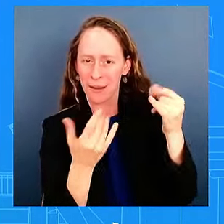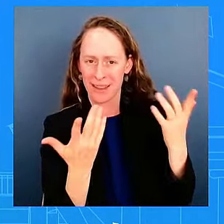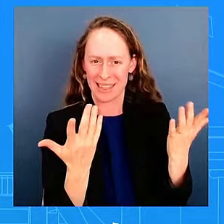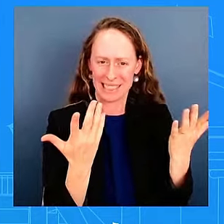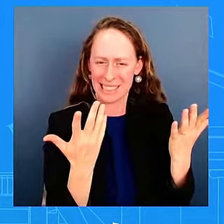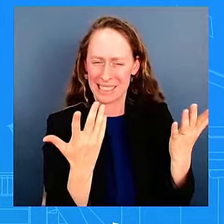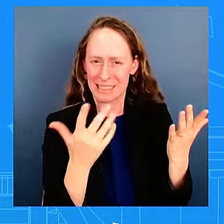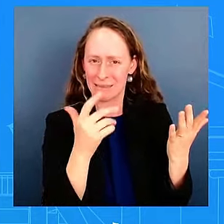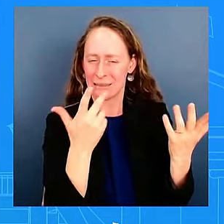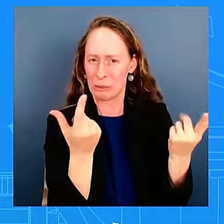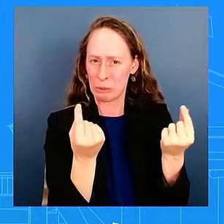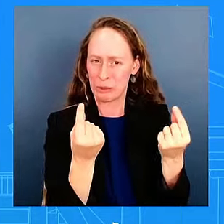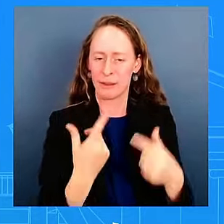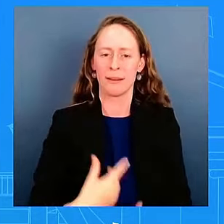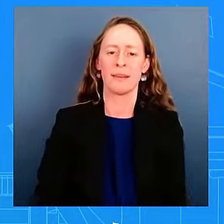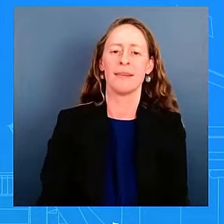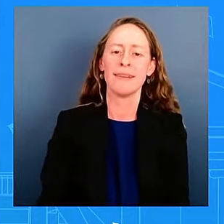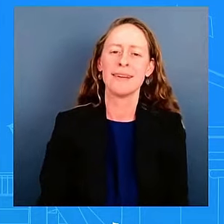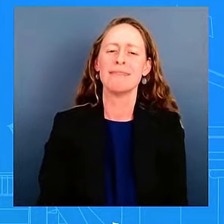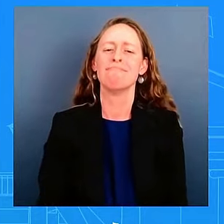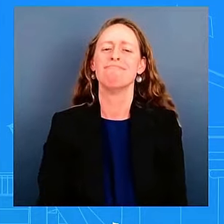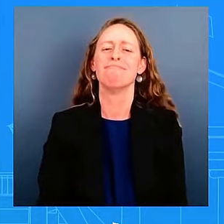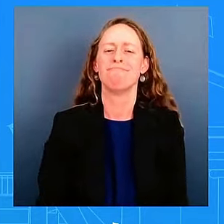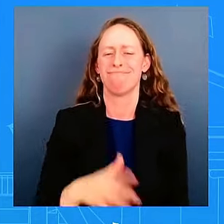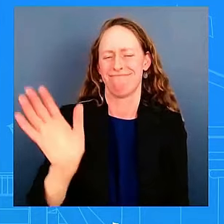it's ridiculous.